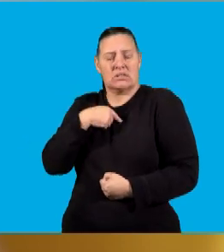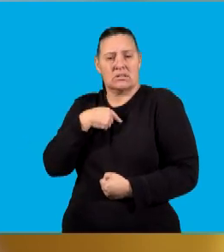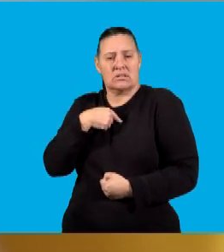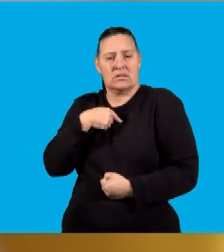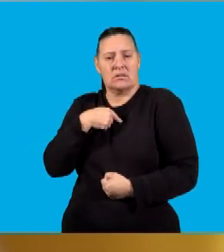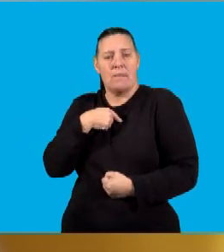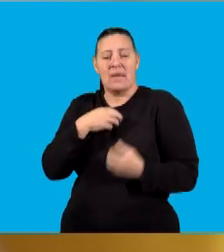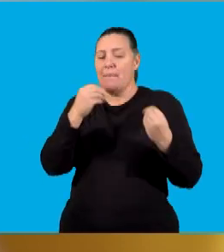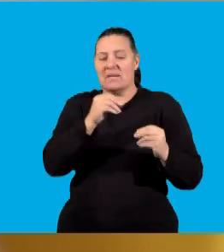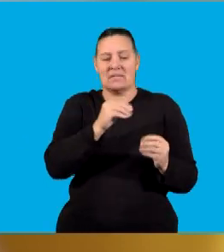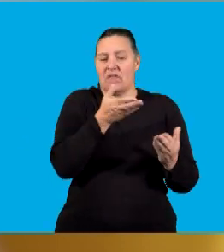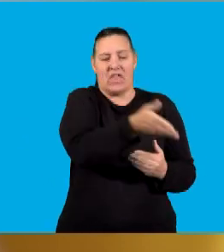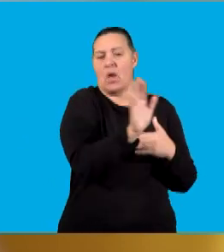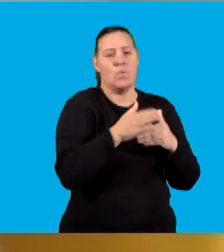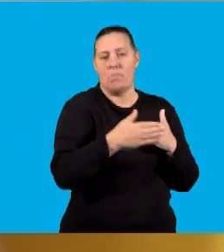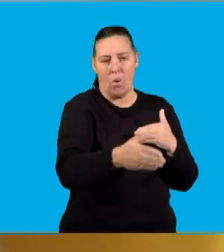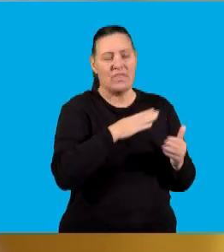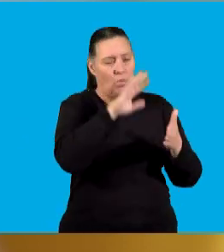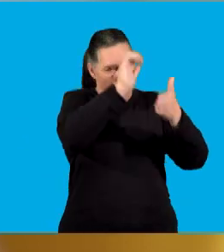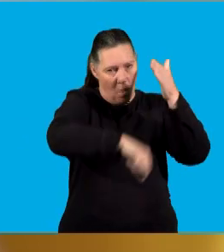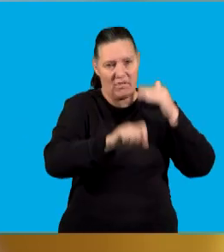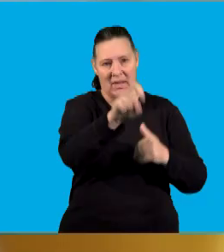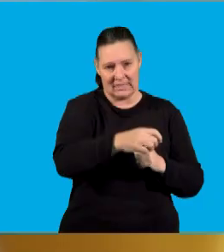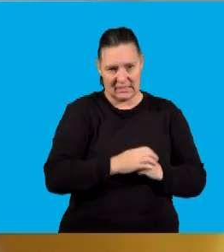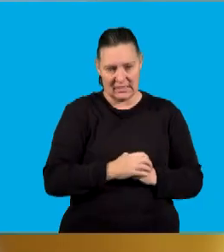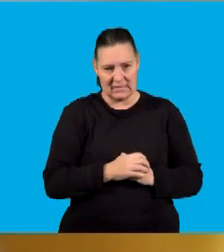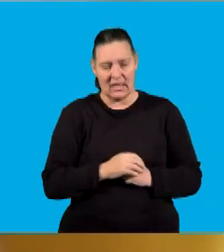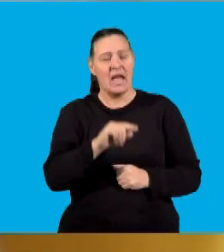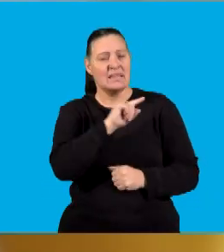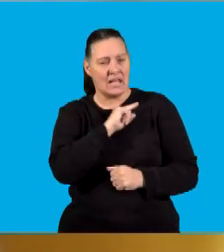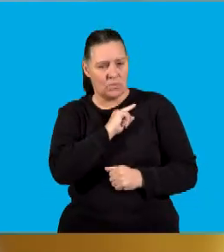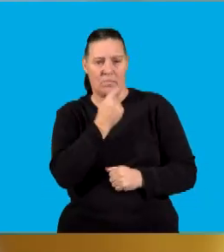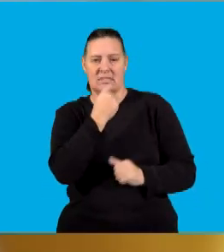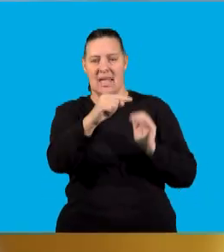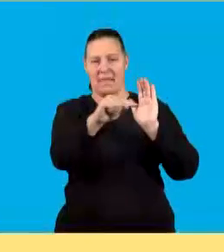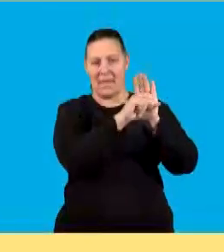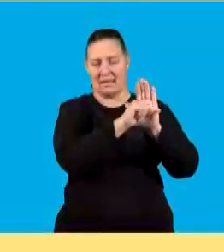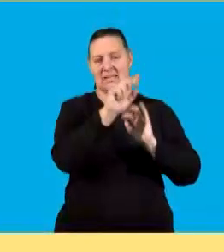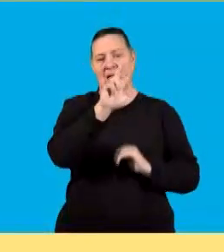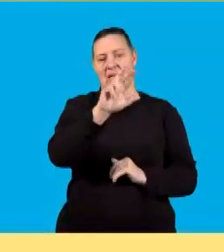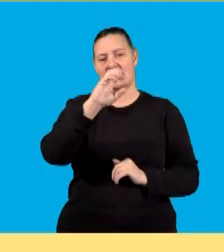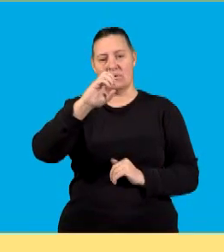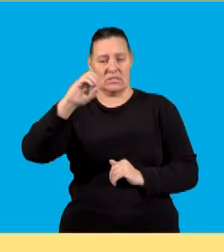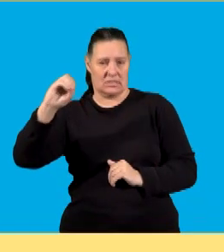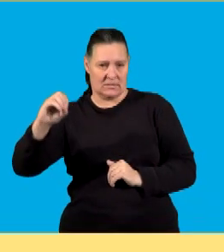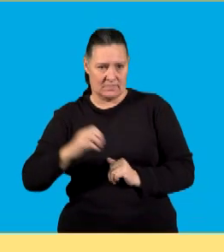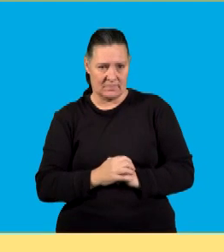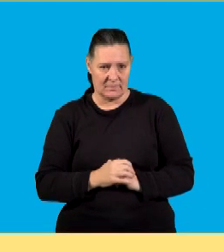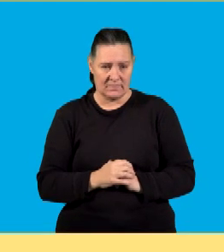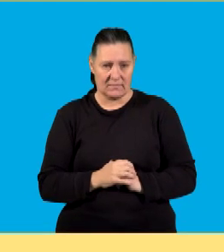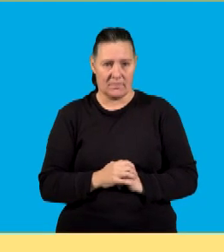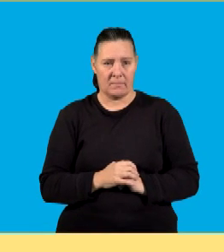no longer in the business. Hence, we subtract it. That is why you see I say minus 8,000 over